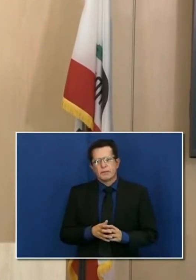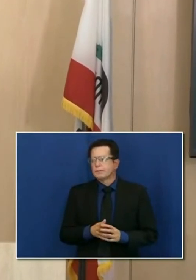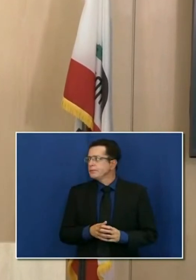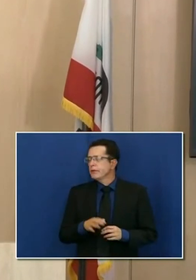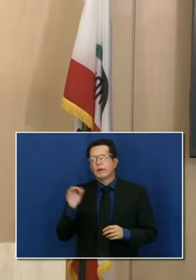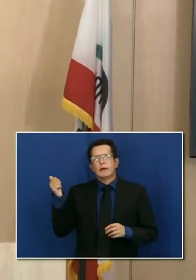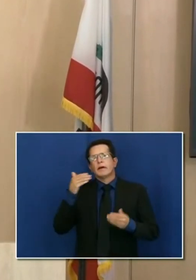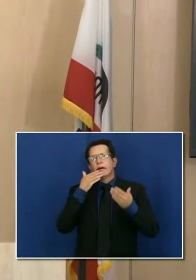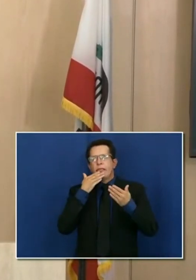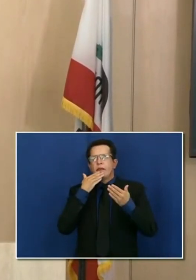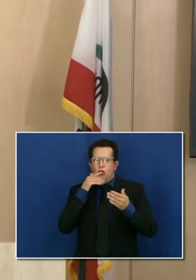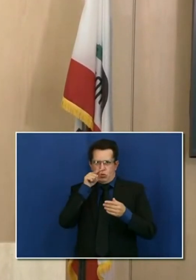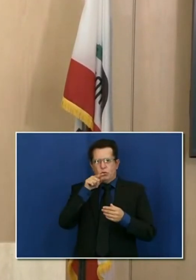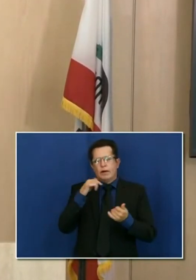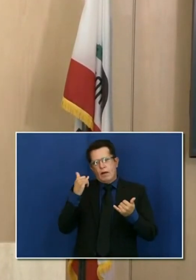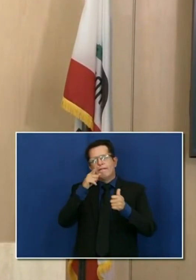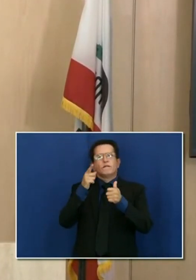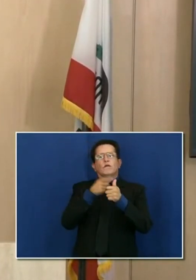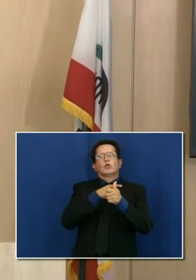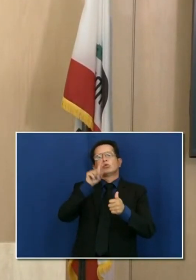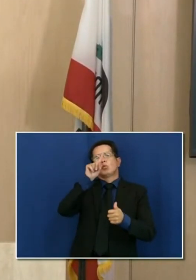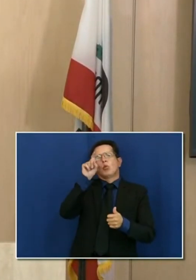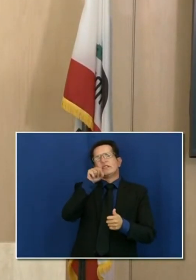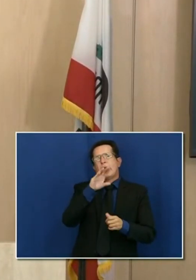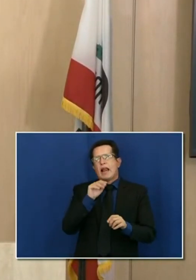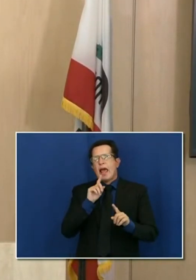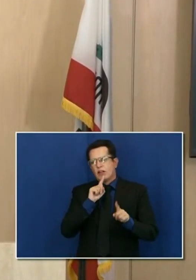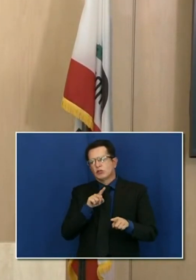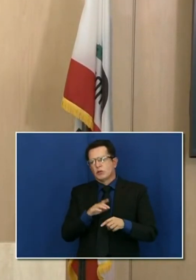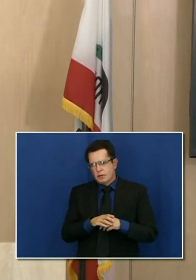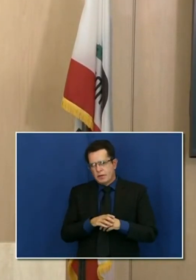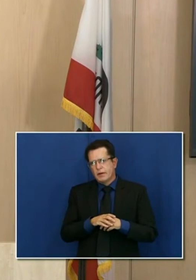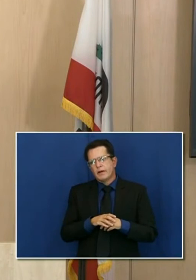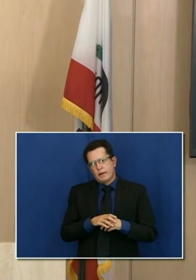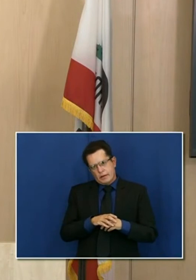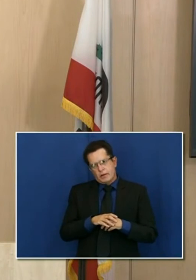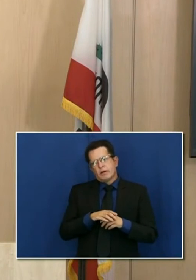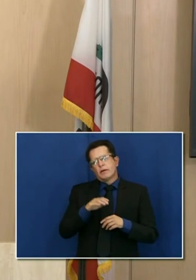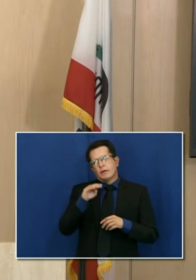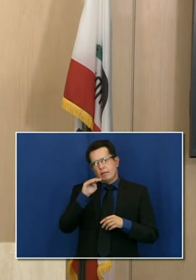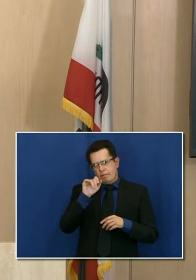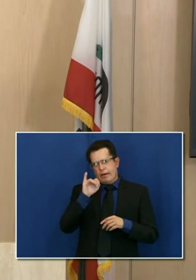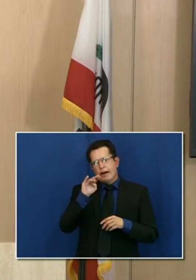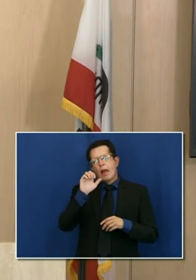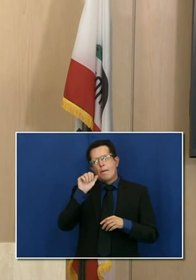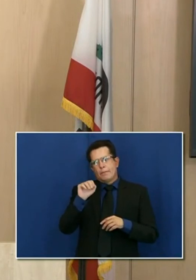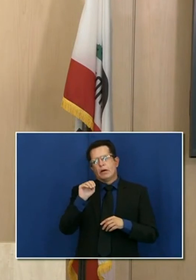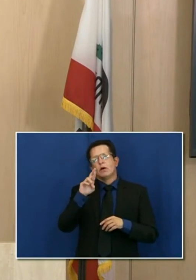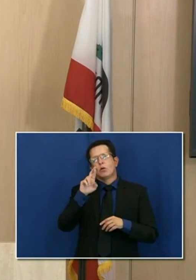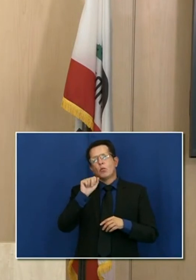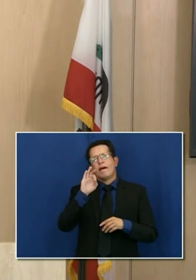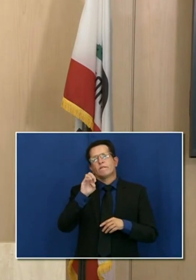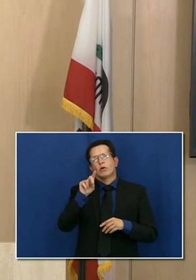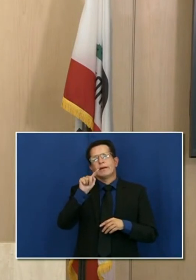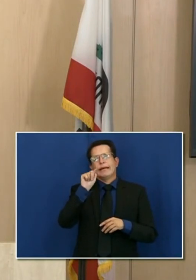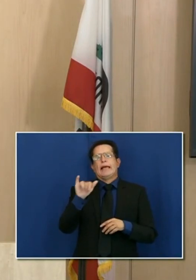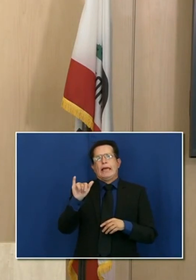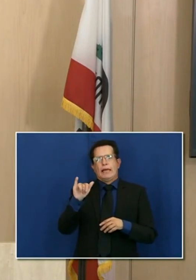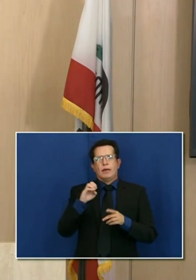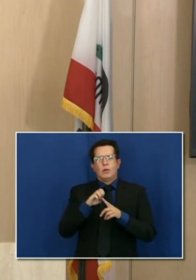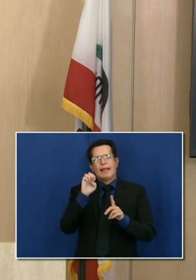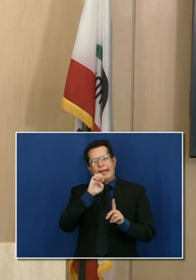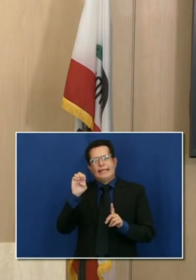Thank you, Dr. Wooten. Let's go to our first question. The first question will be from Miriam Rafferty with the East County